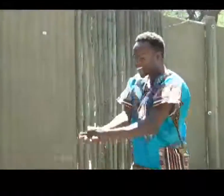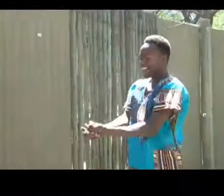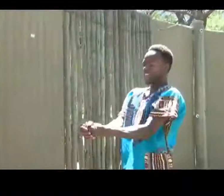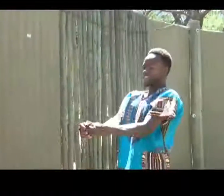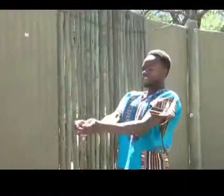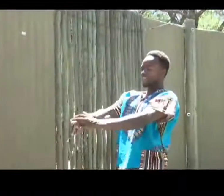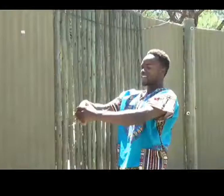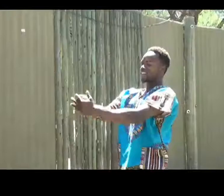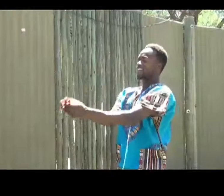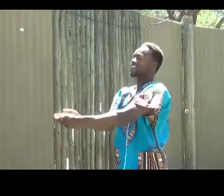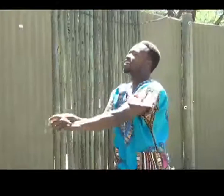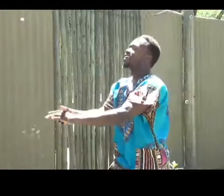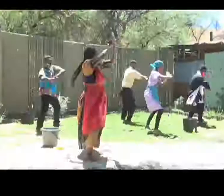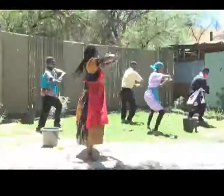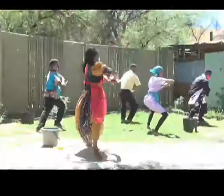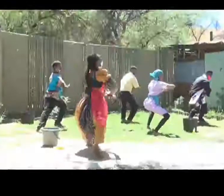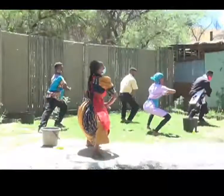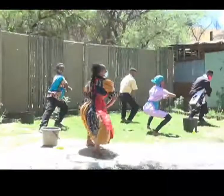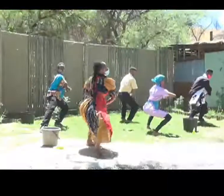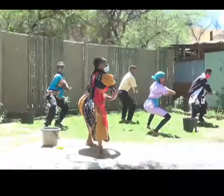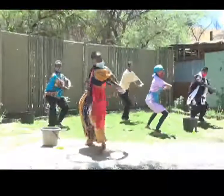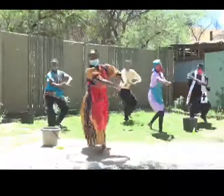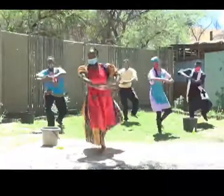Mothers, fathers,